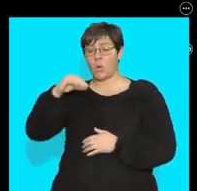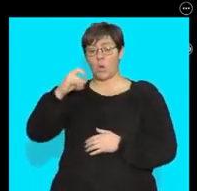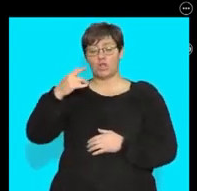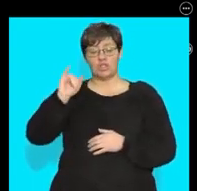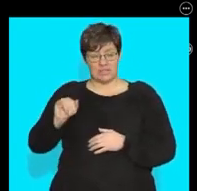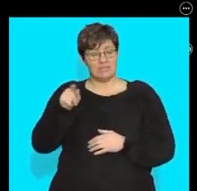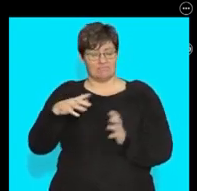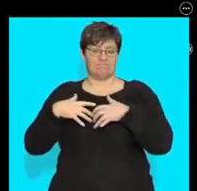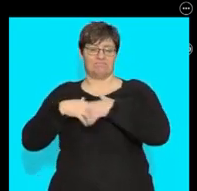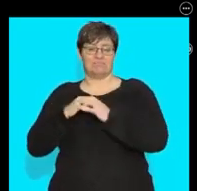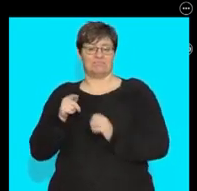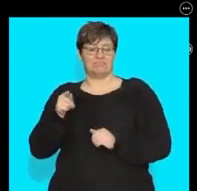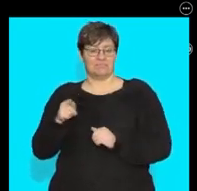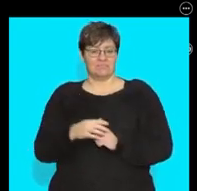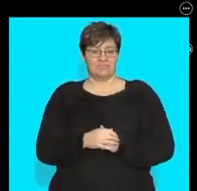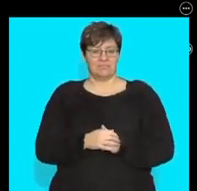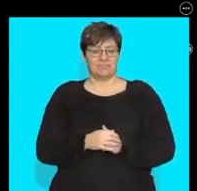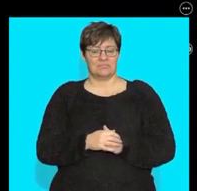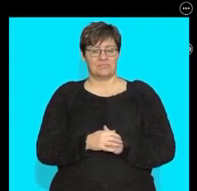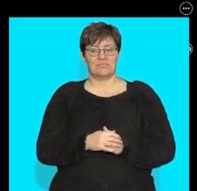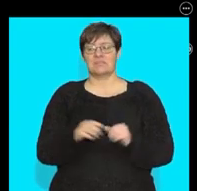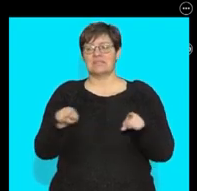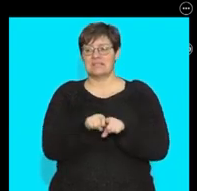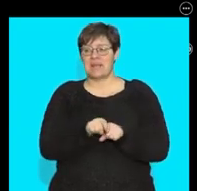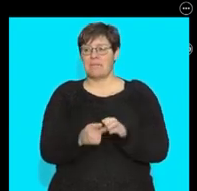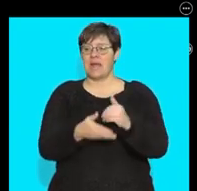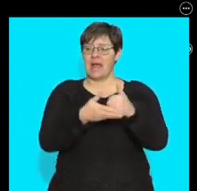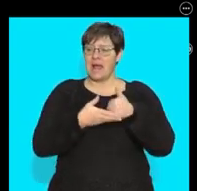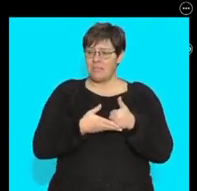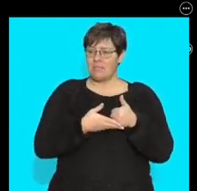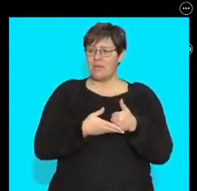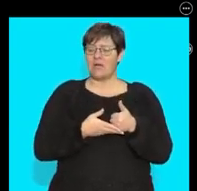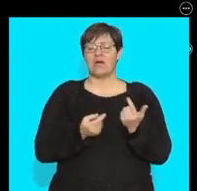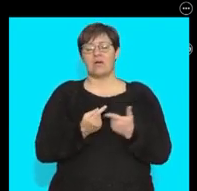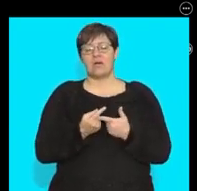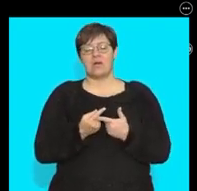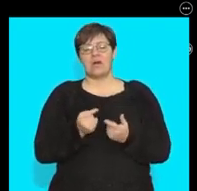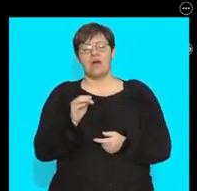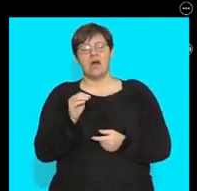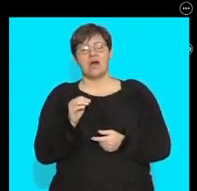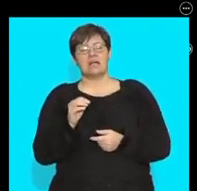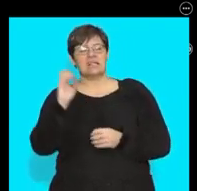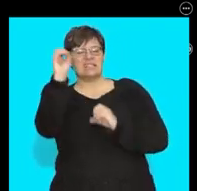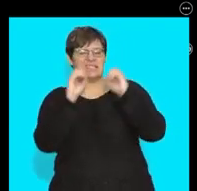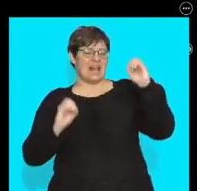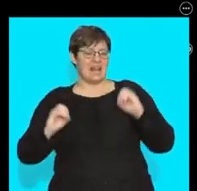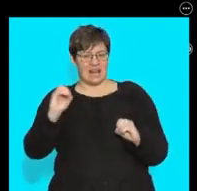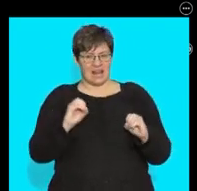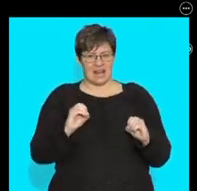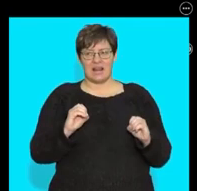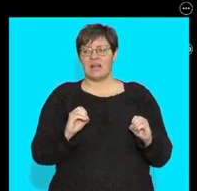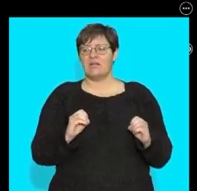in making that. It also helps with secretions of a cell. What does that mean? Very often,